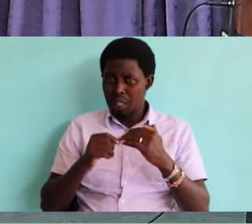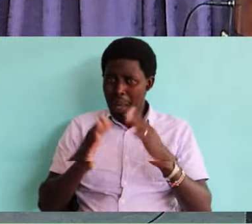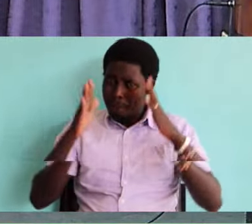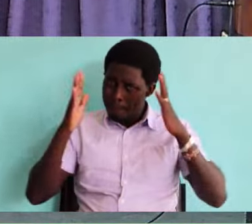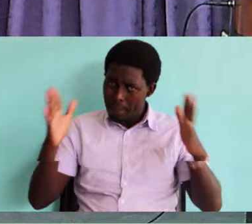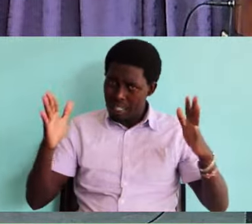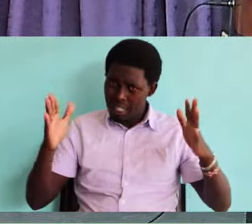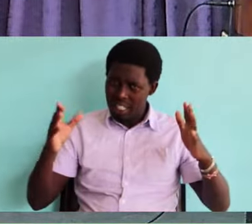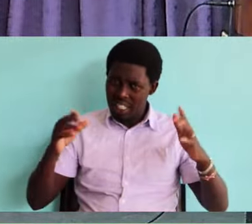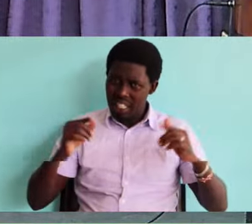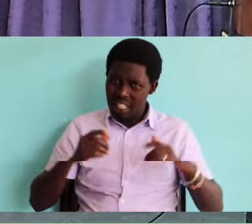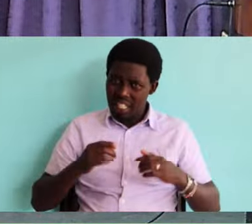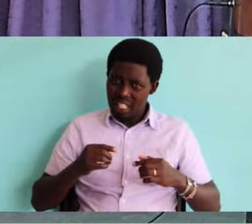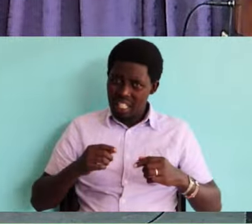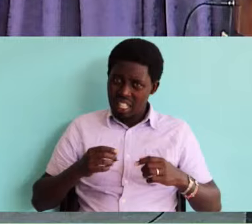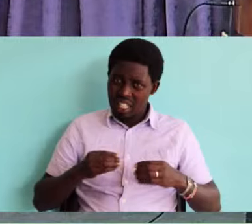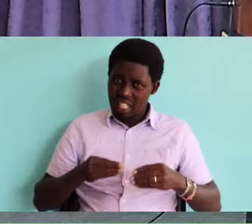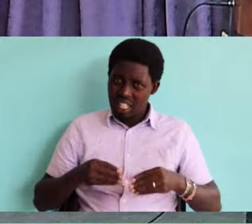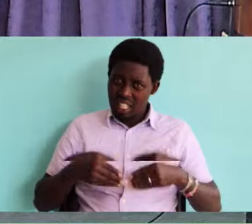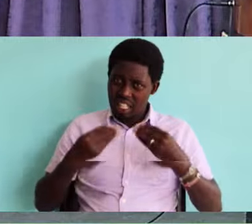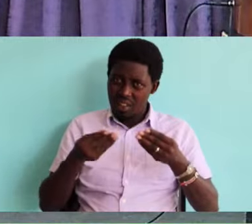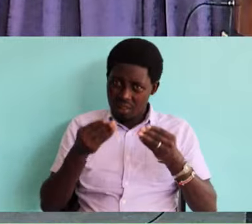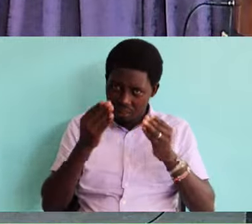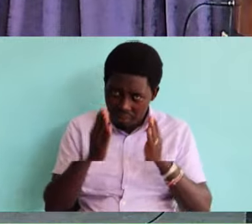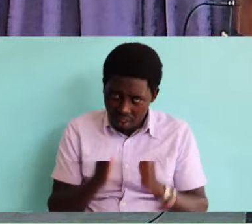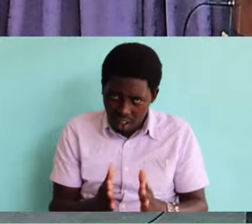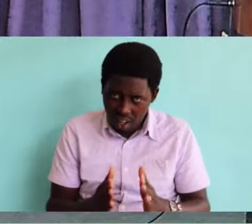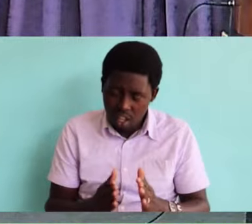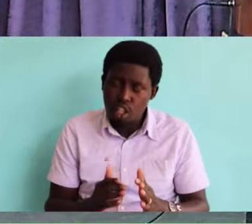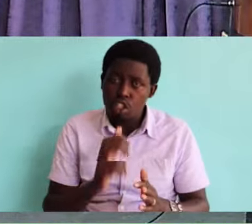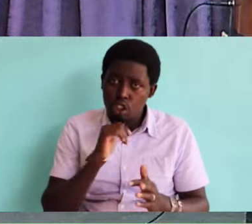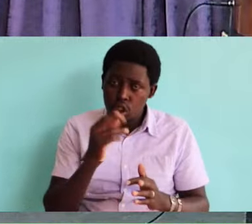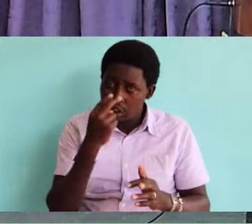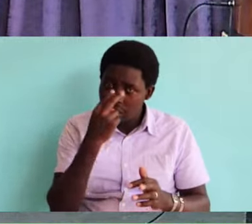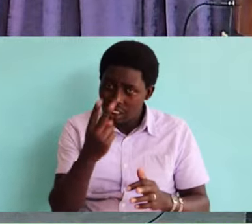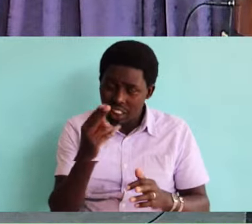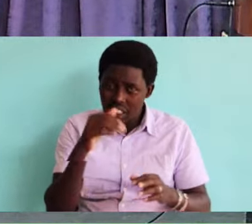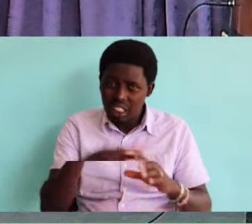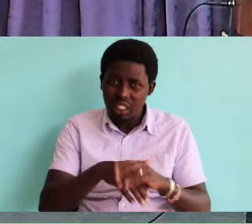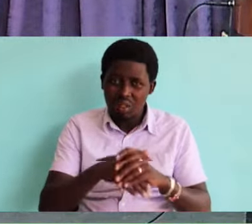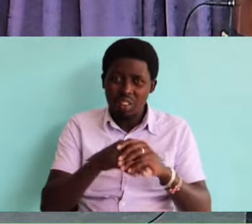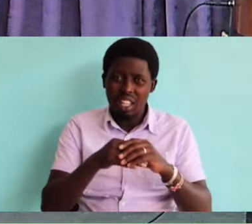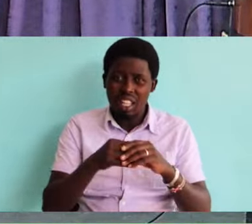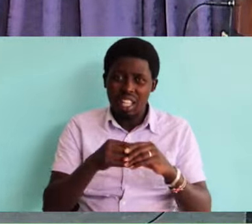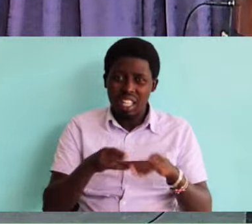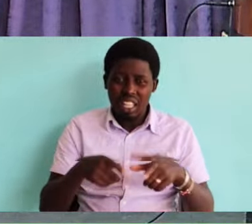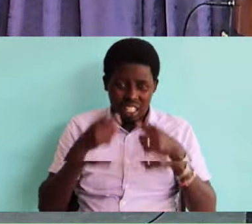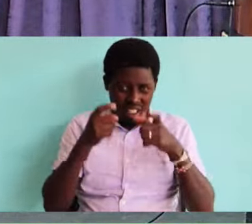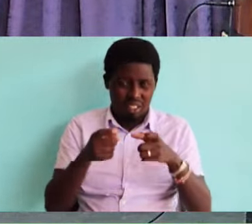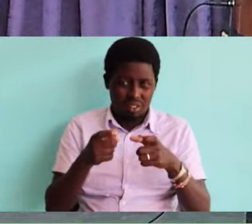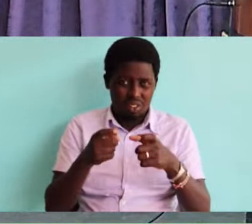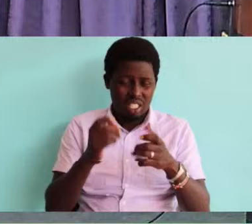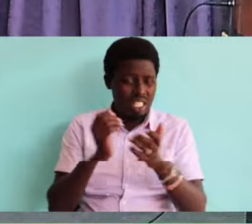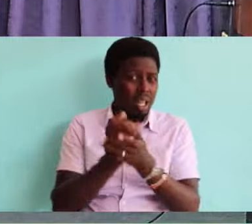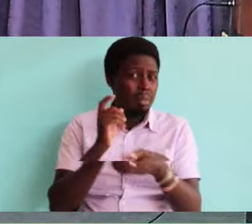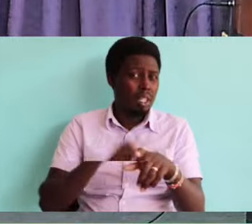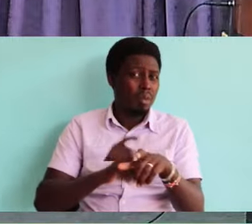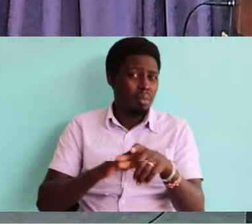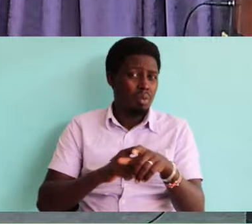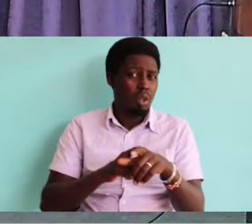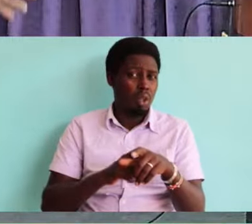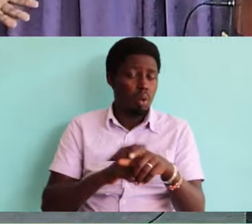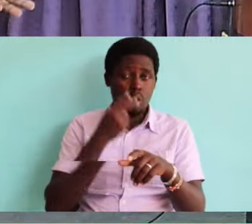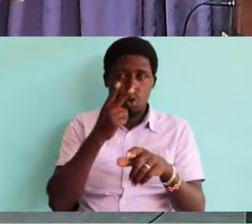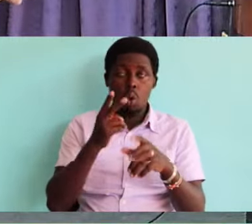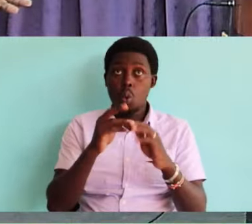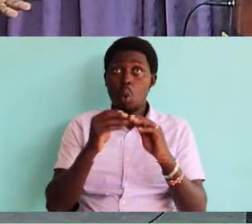givers, it's not seen in the gift, but it starts from the heart. Sometimes we can look and say,